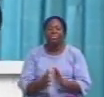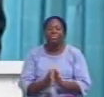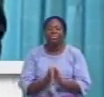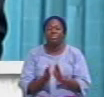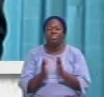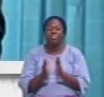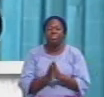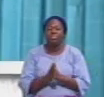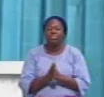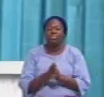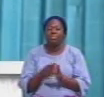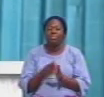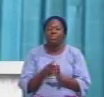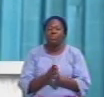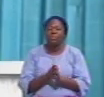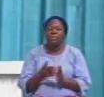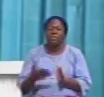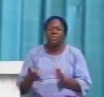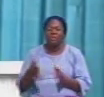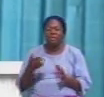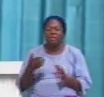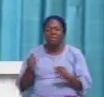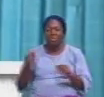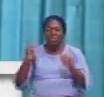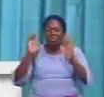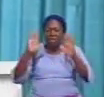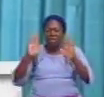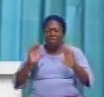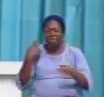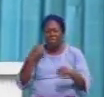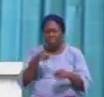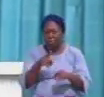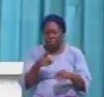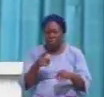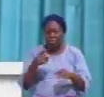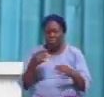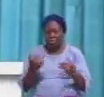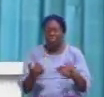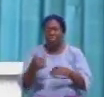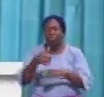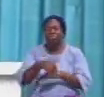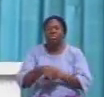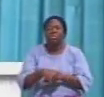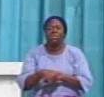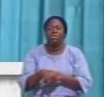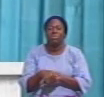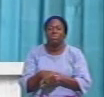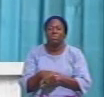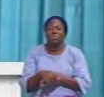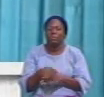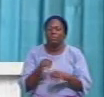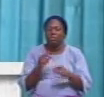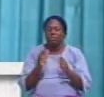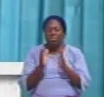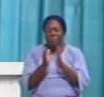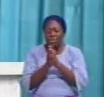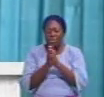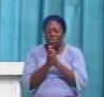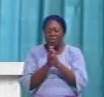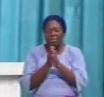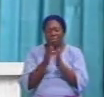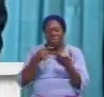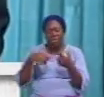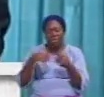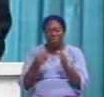There is a miracle with your name attached to it. Talk to the Lord, prepare